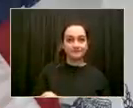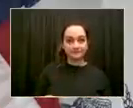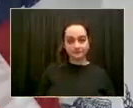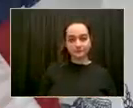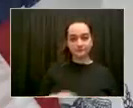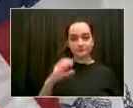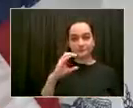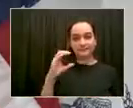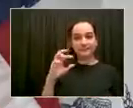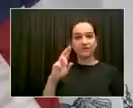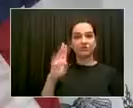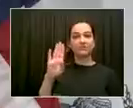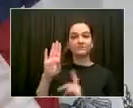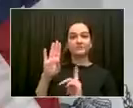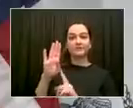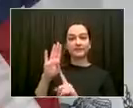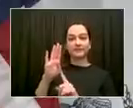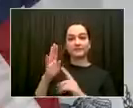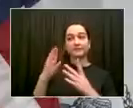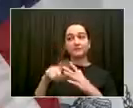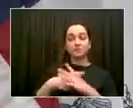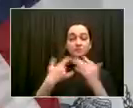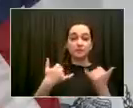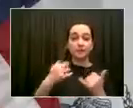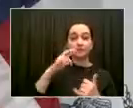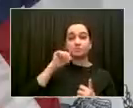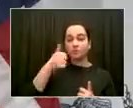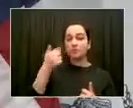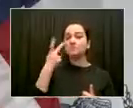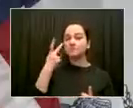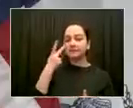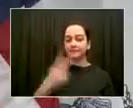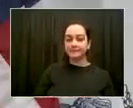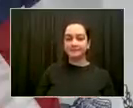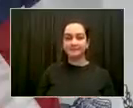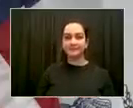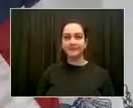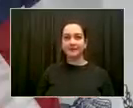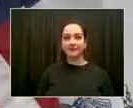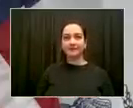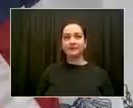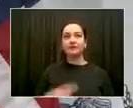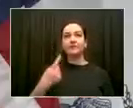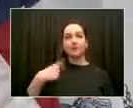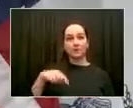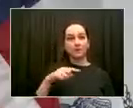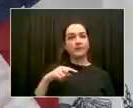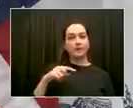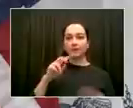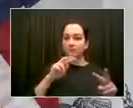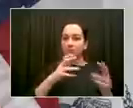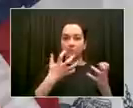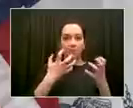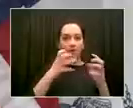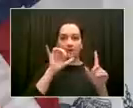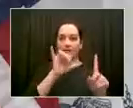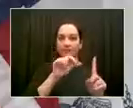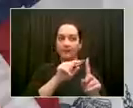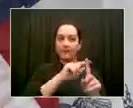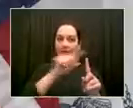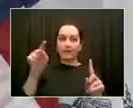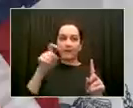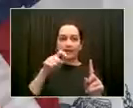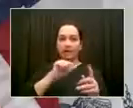day we've all been working for a long time. Not only this commissioner, but the two commissioners before him all said